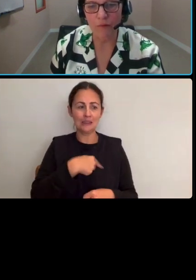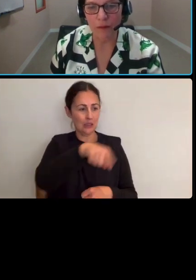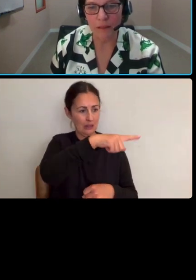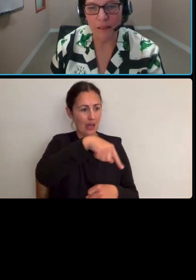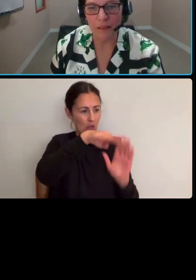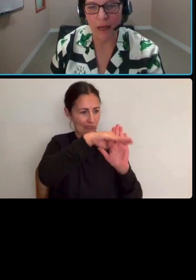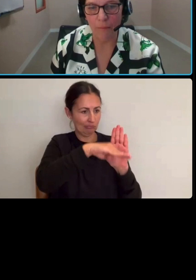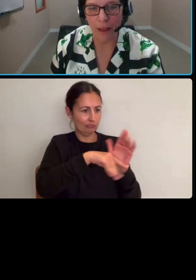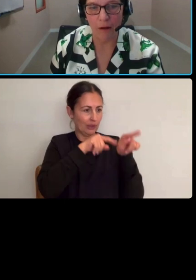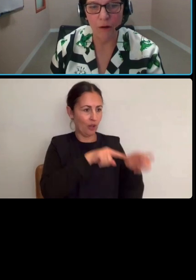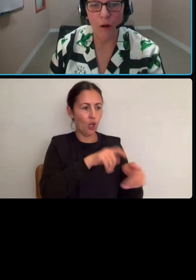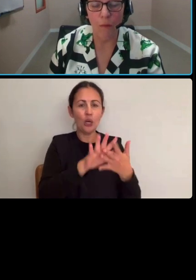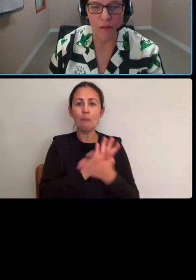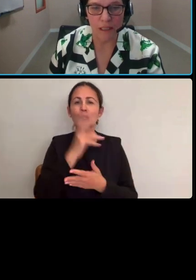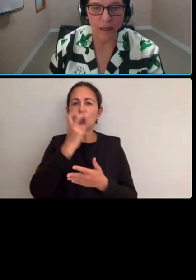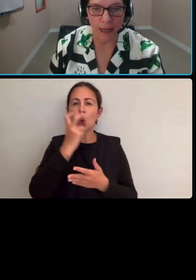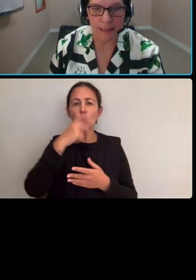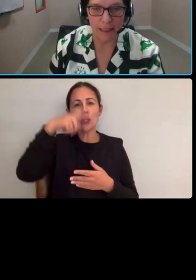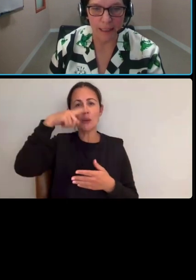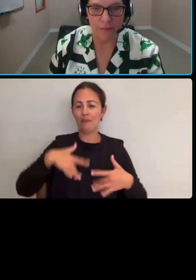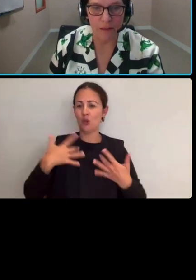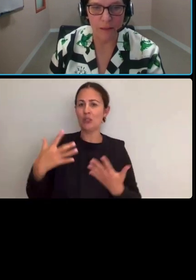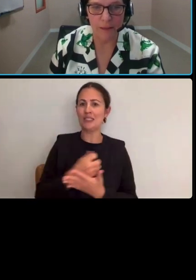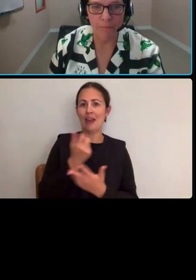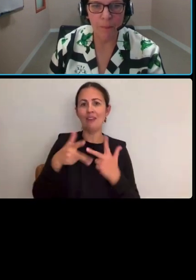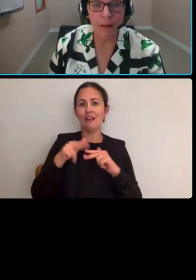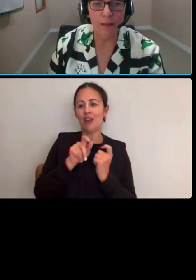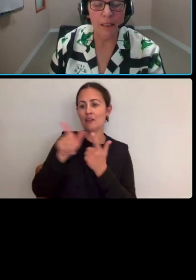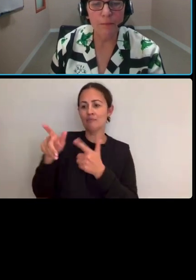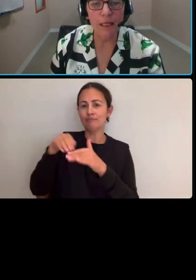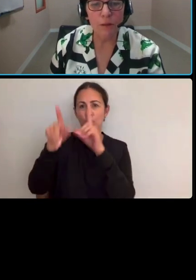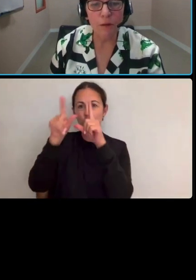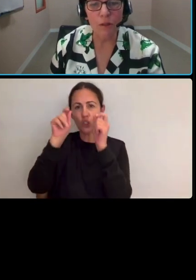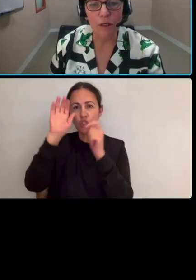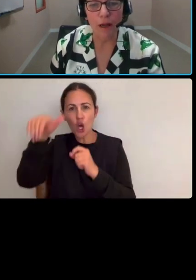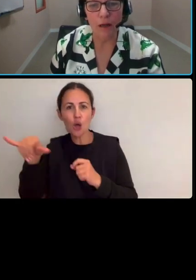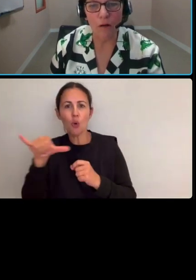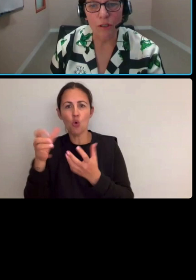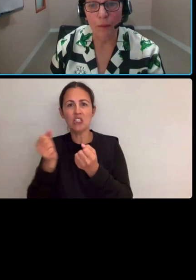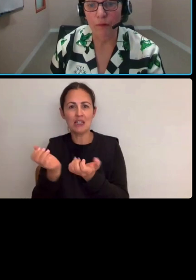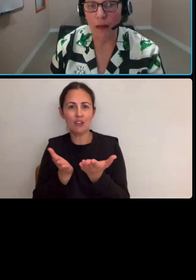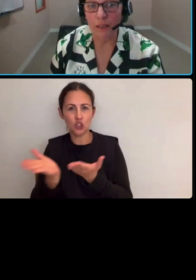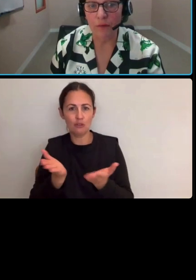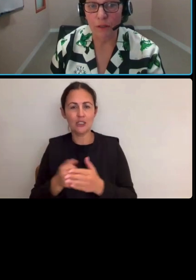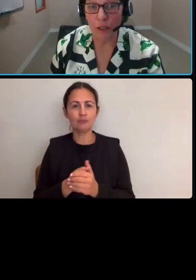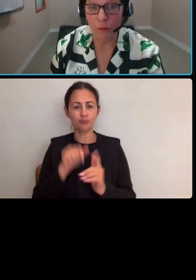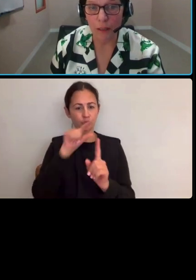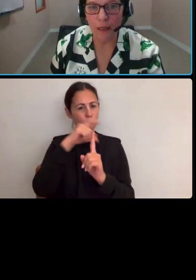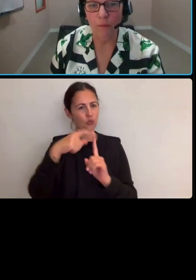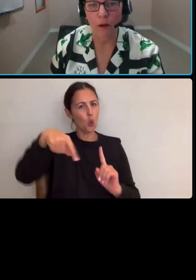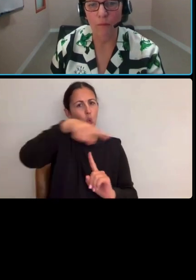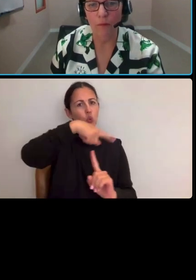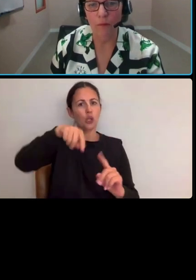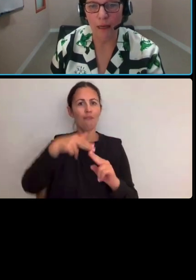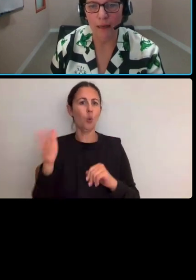older people feel safe and empowered when receiving aged care services. This means we want to create a culture where providers feel